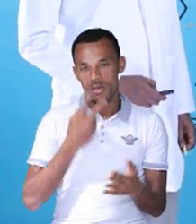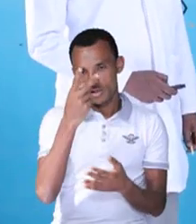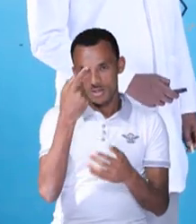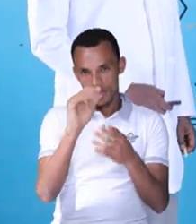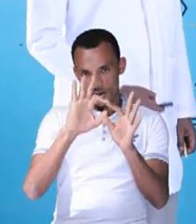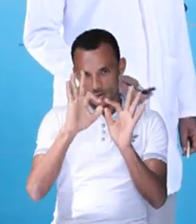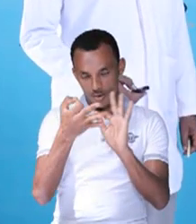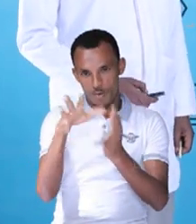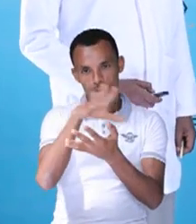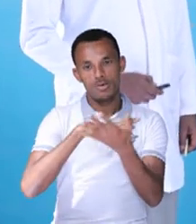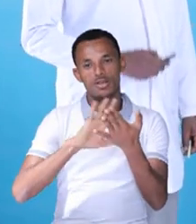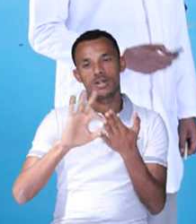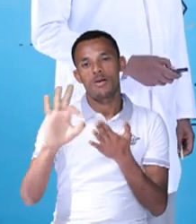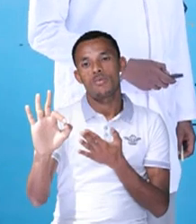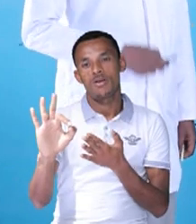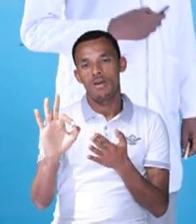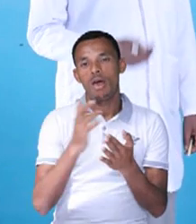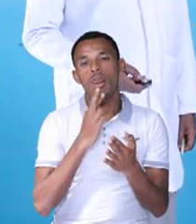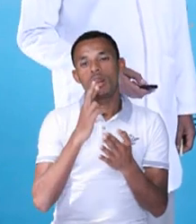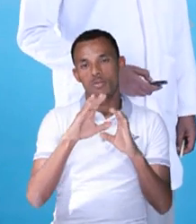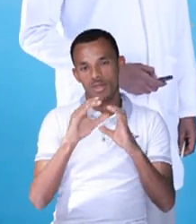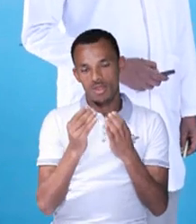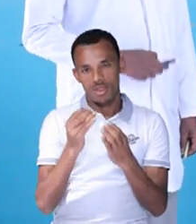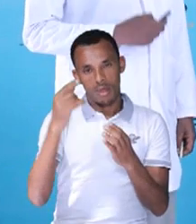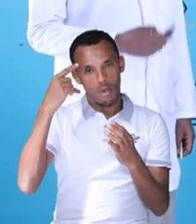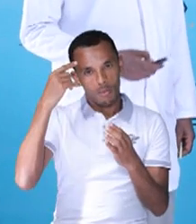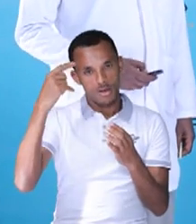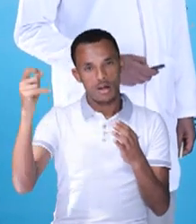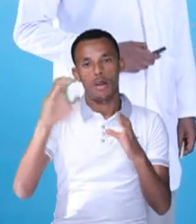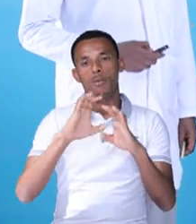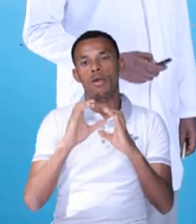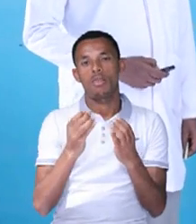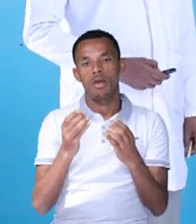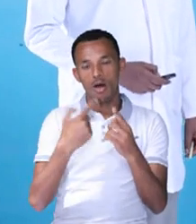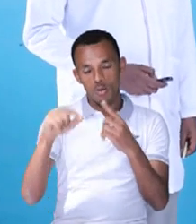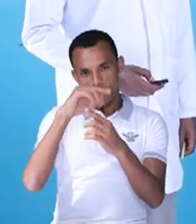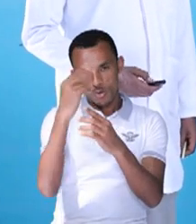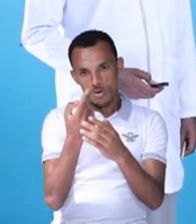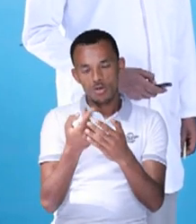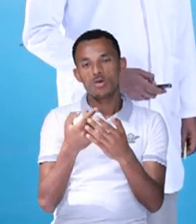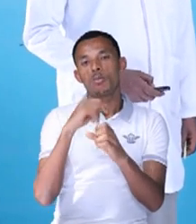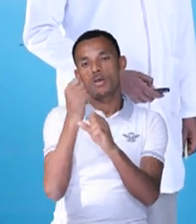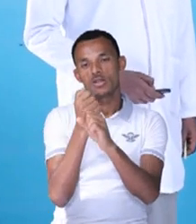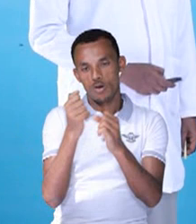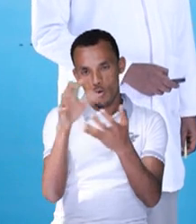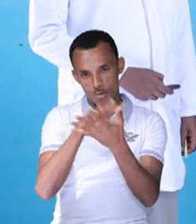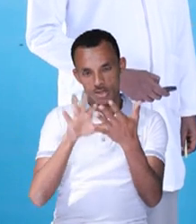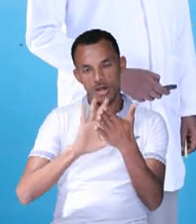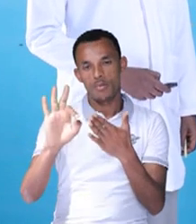the definition of complex numbers, real part, imaginary part, how to apply operations on complex